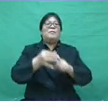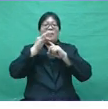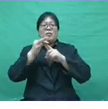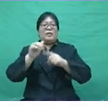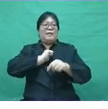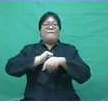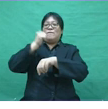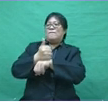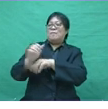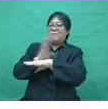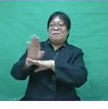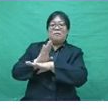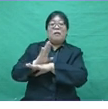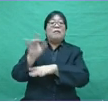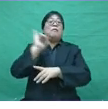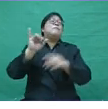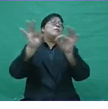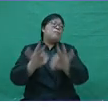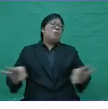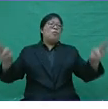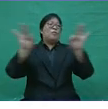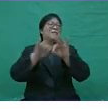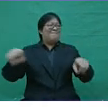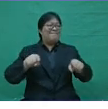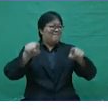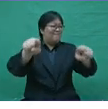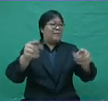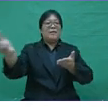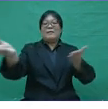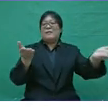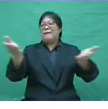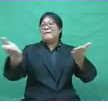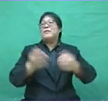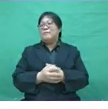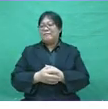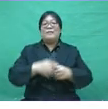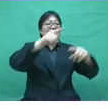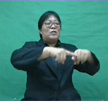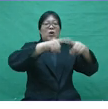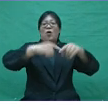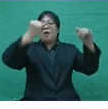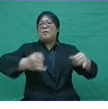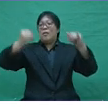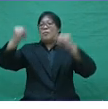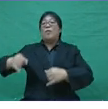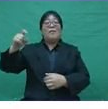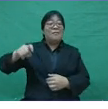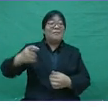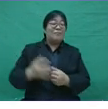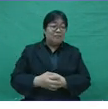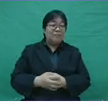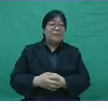self-employed, it is also important to align the services based on individual needs. It is clear that